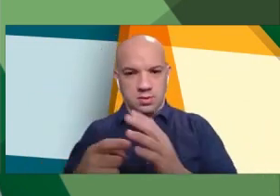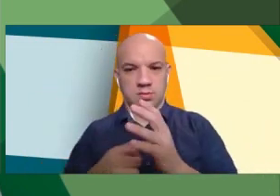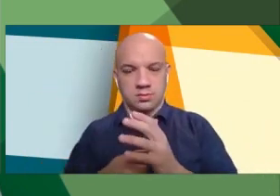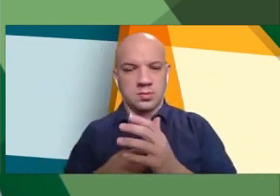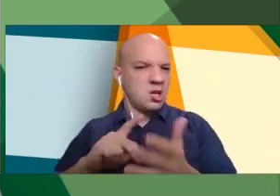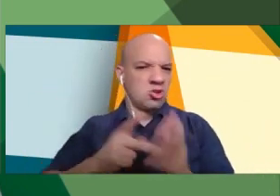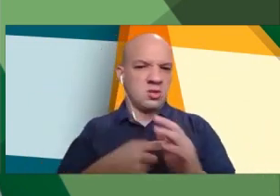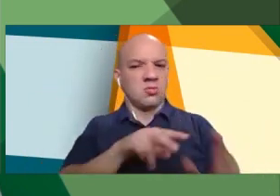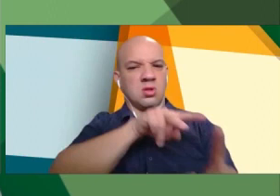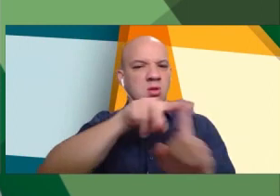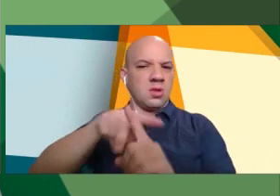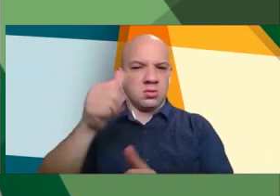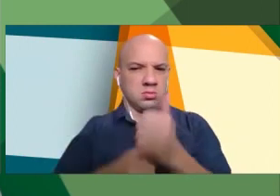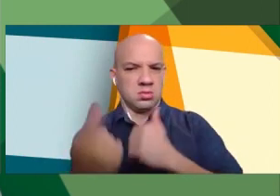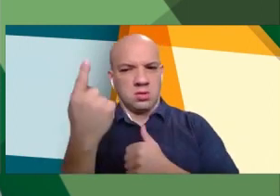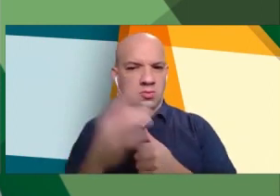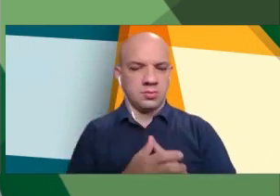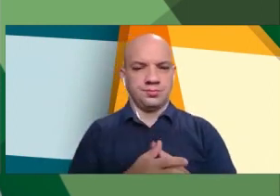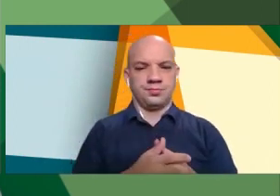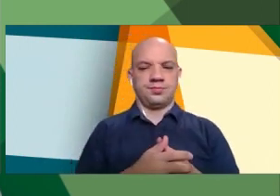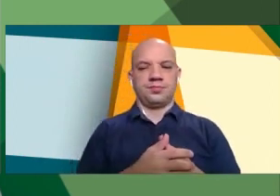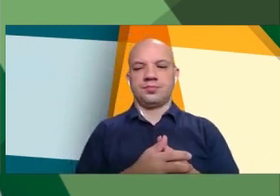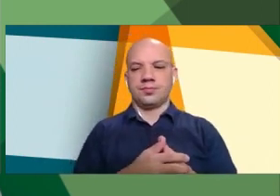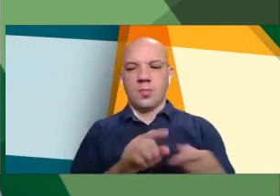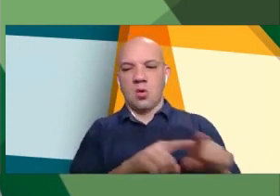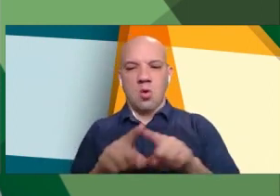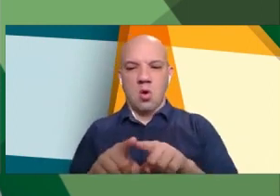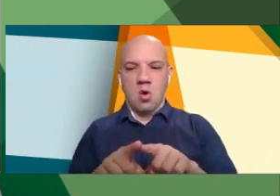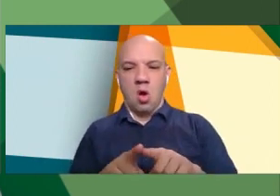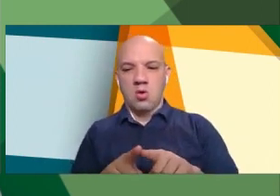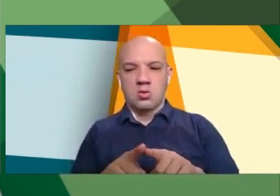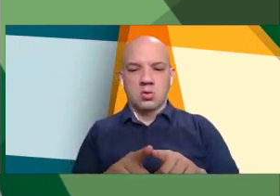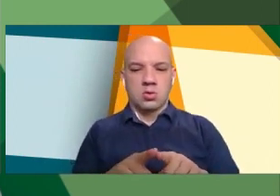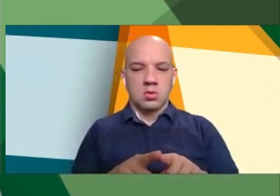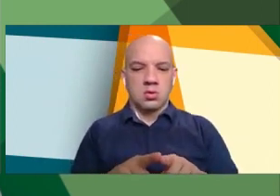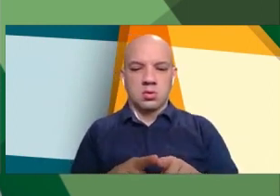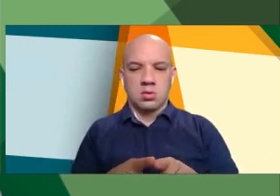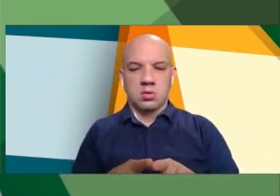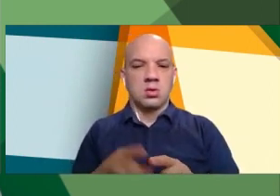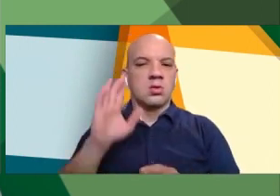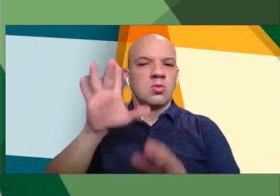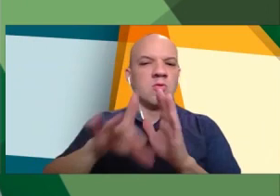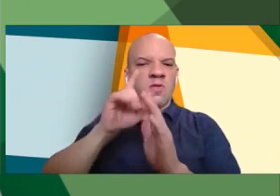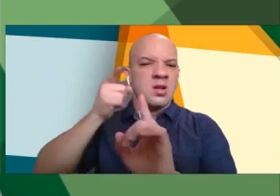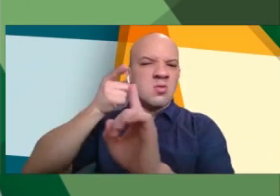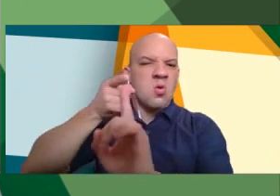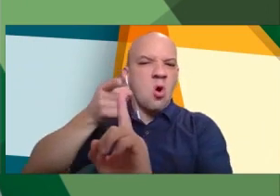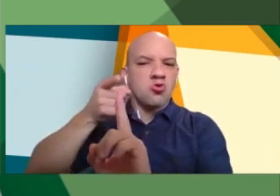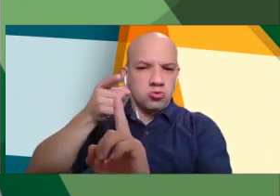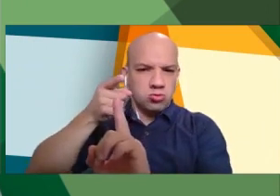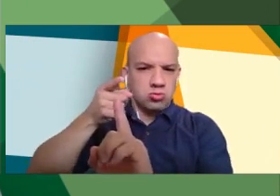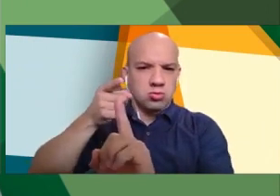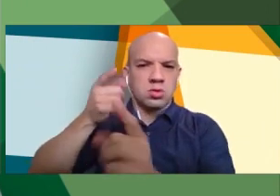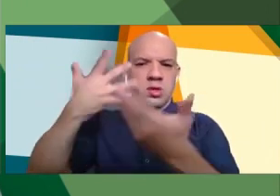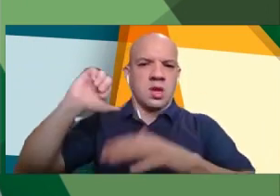everybody. And also will apply a minimum goals that HUD has established